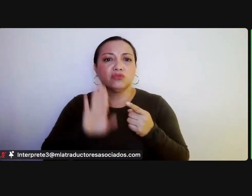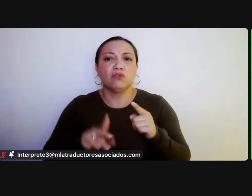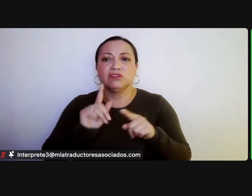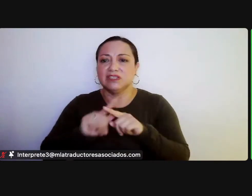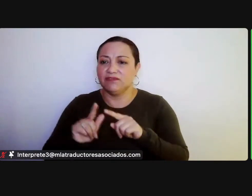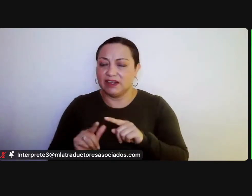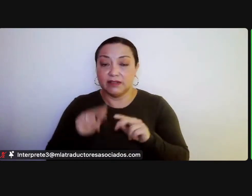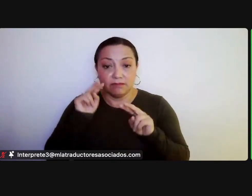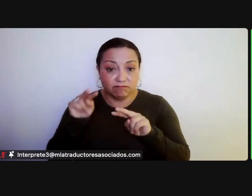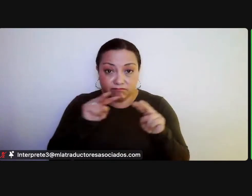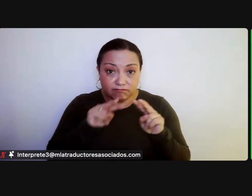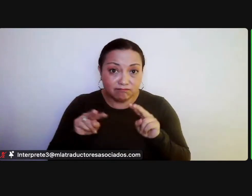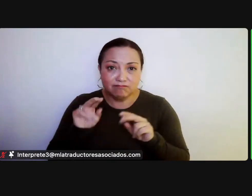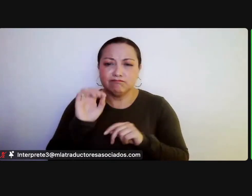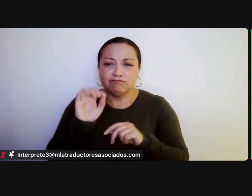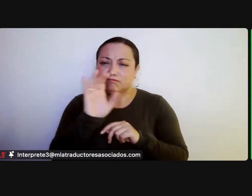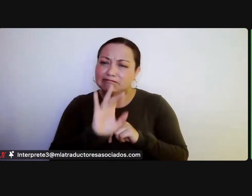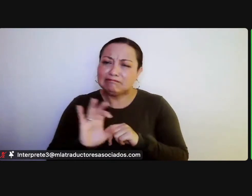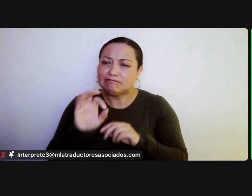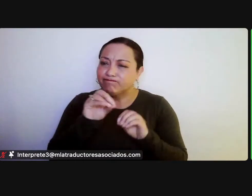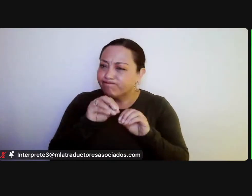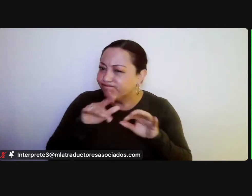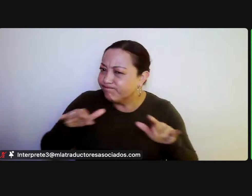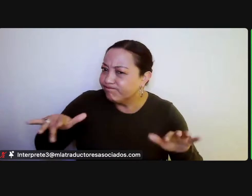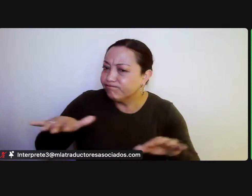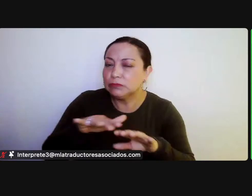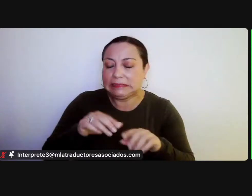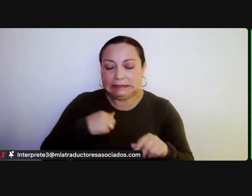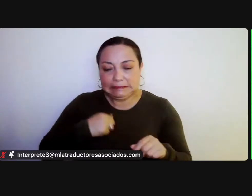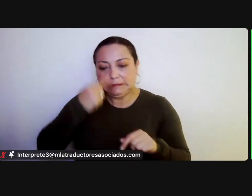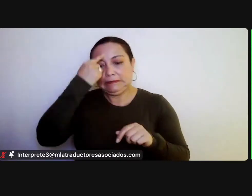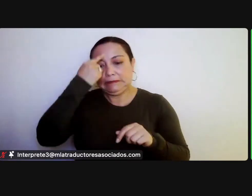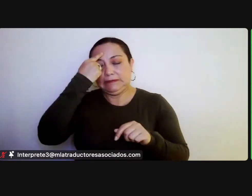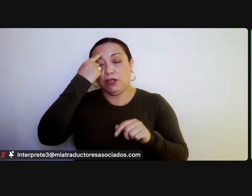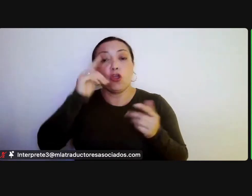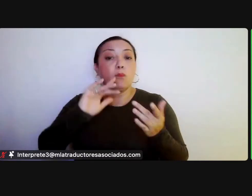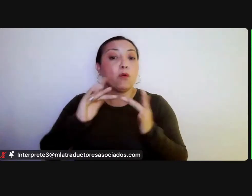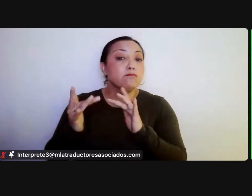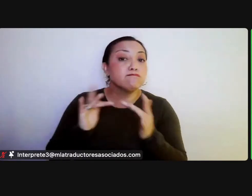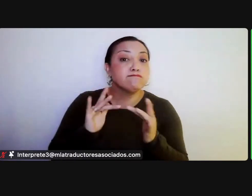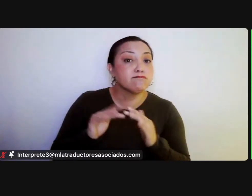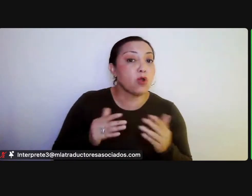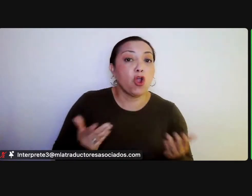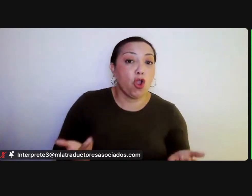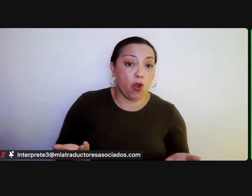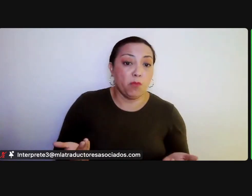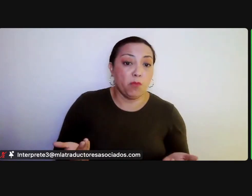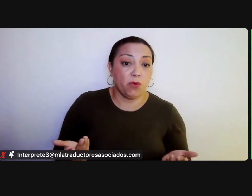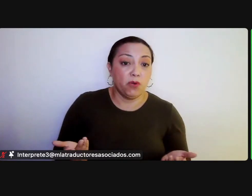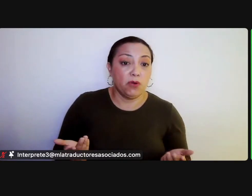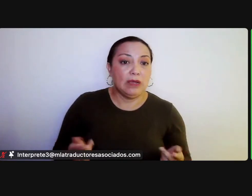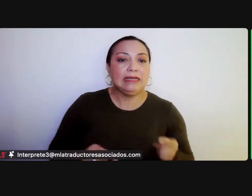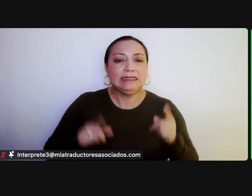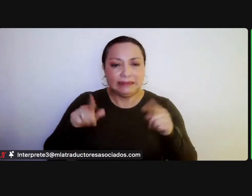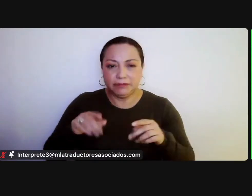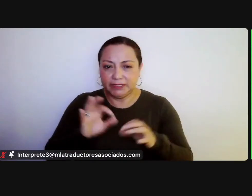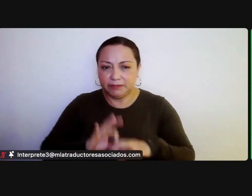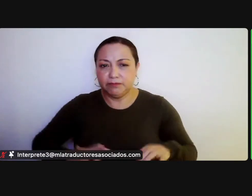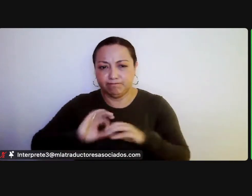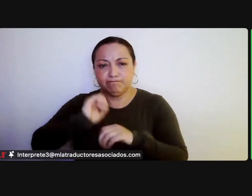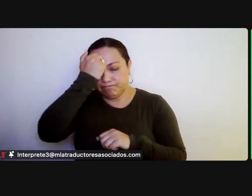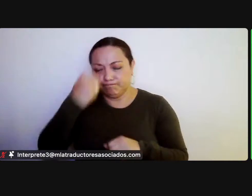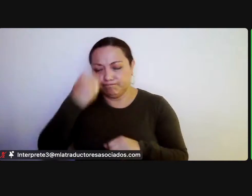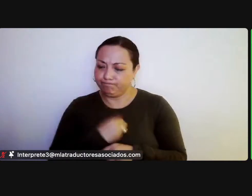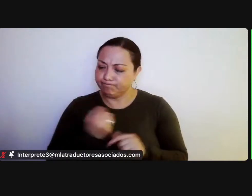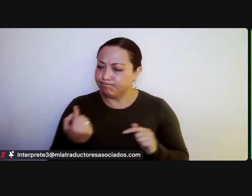caused by the pandemics, we would have to ask ourselves about the interaction and would have to place in the center of